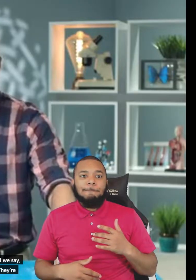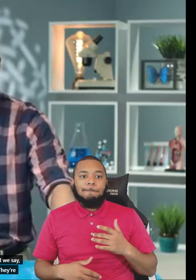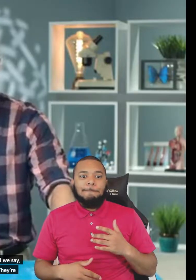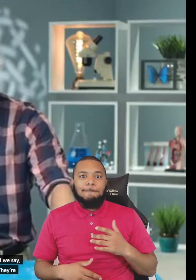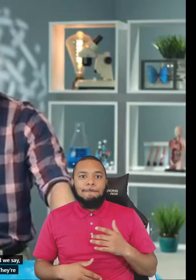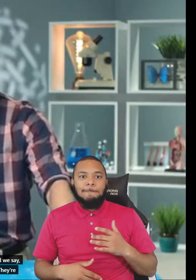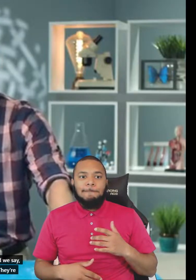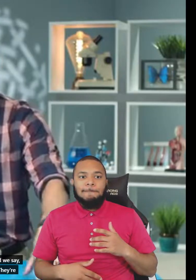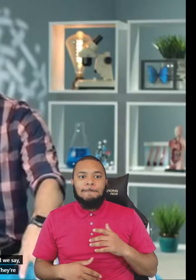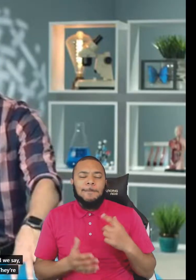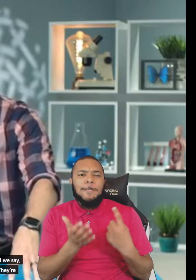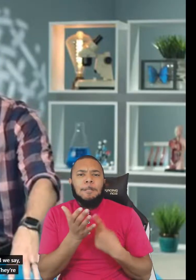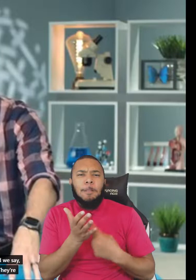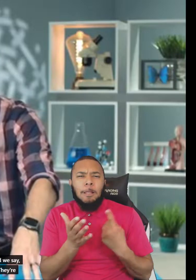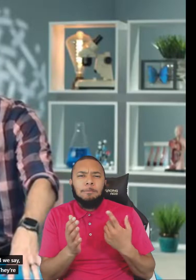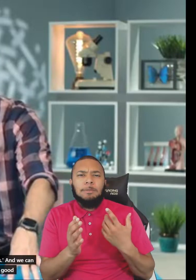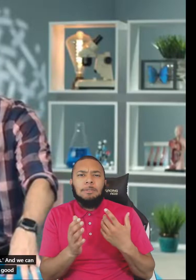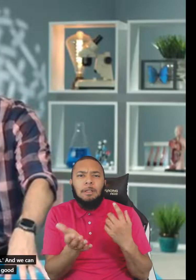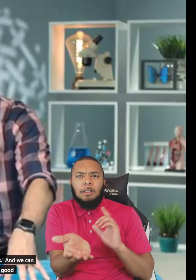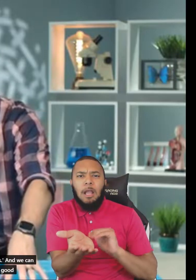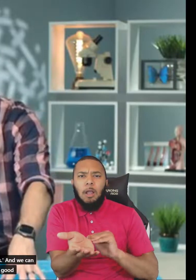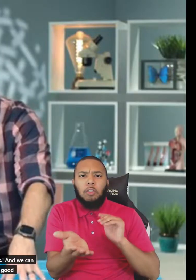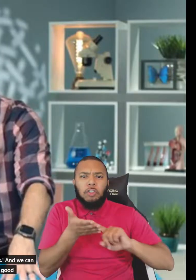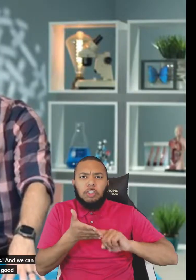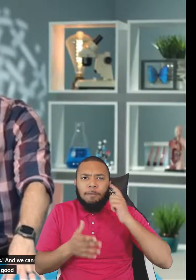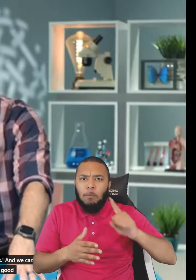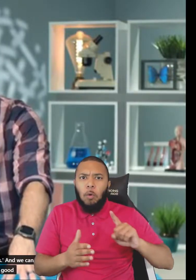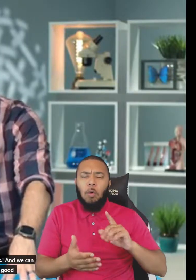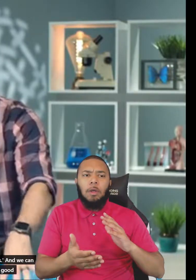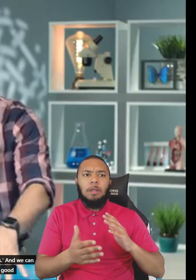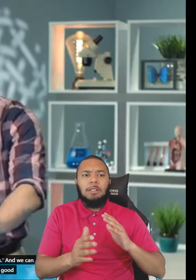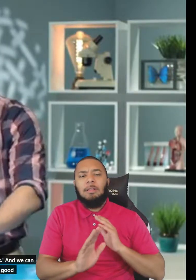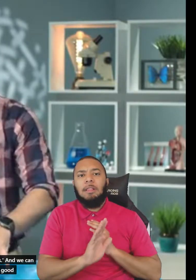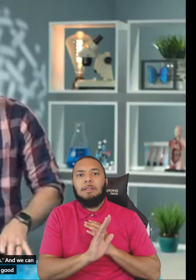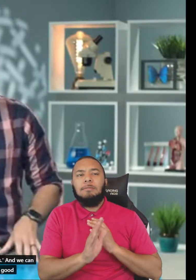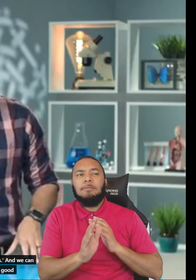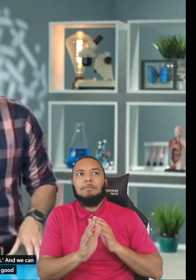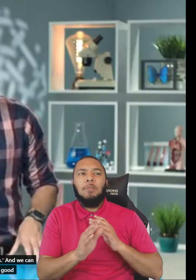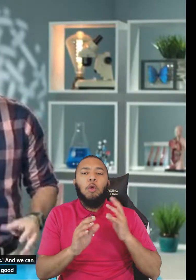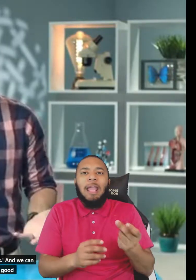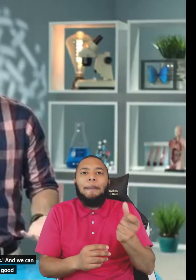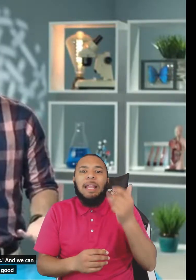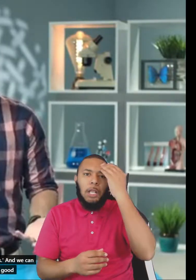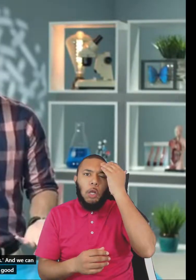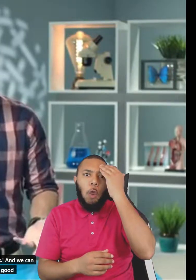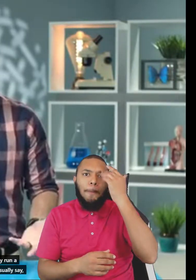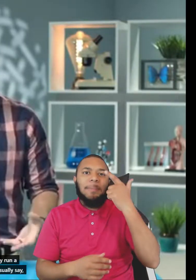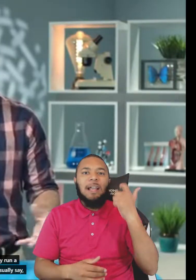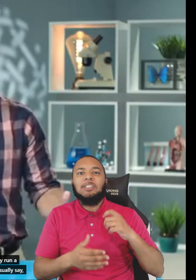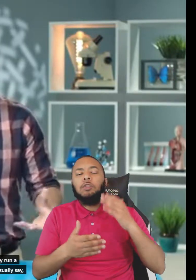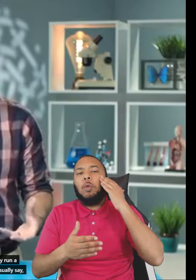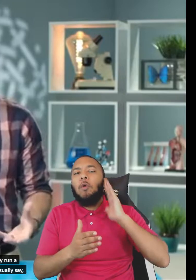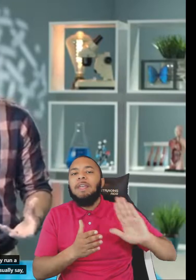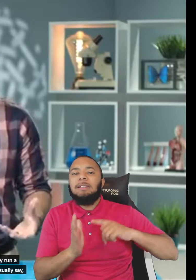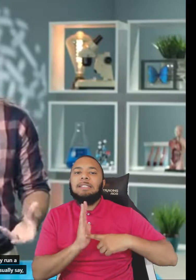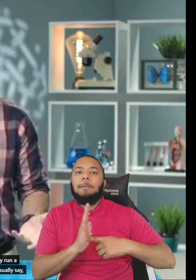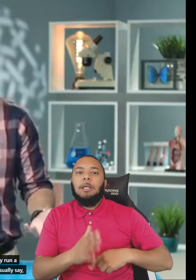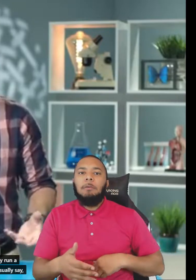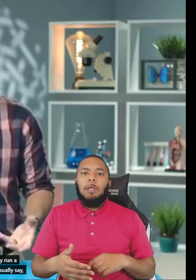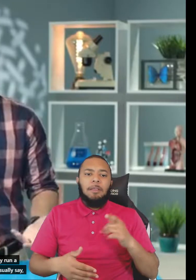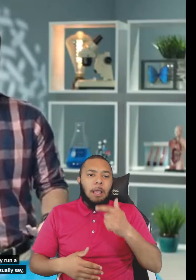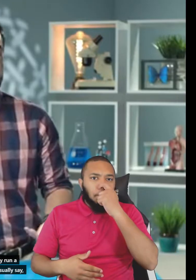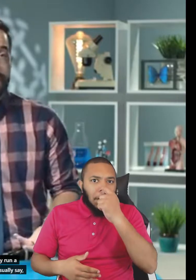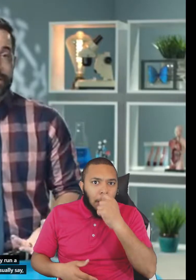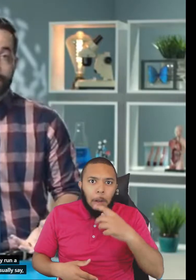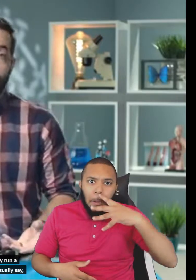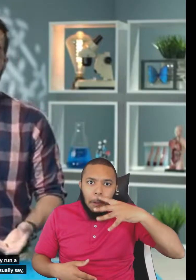running a fever, they're having gastrointestinal problems, and we can isolate, and we have a pretty good idea. Before we even really run